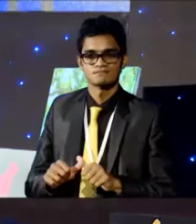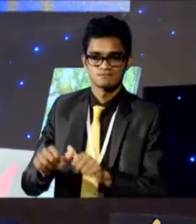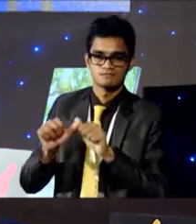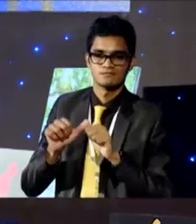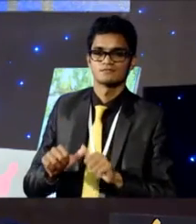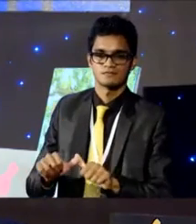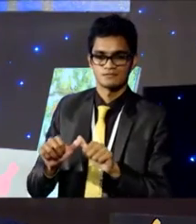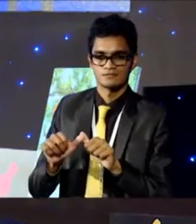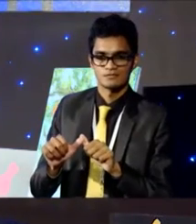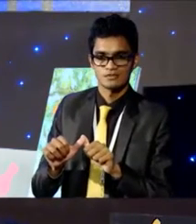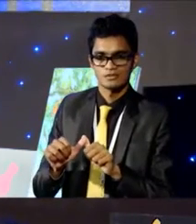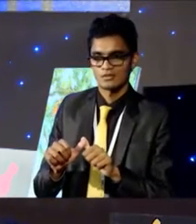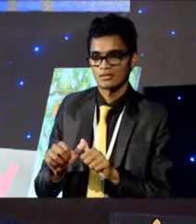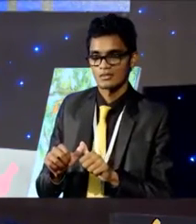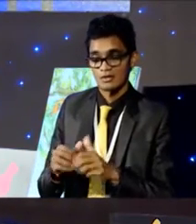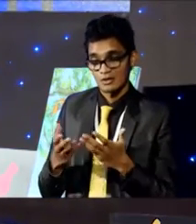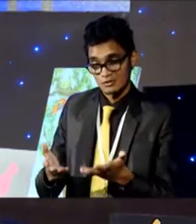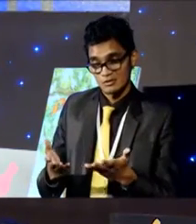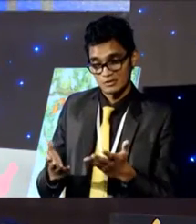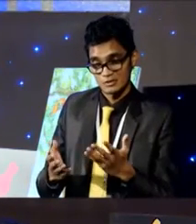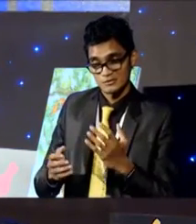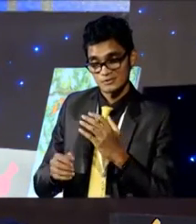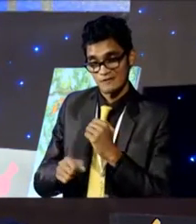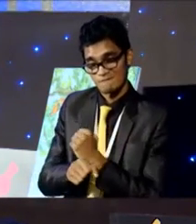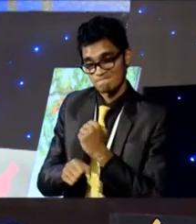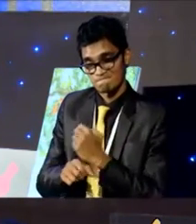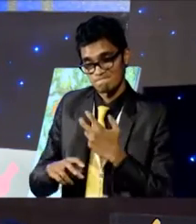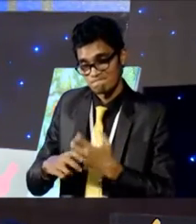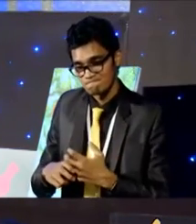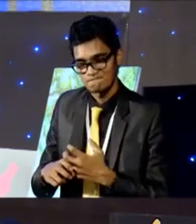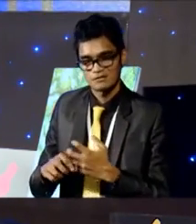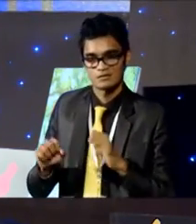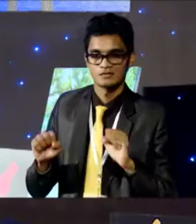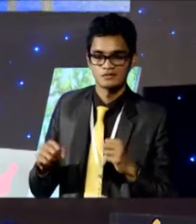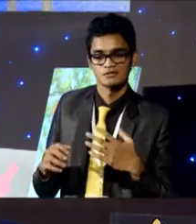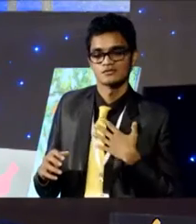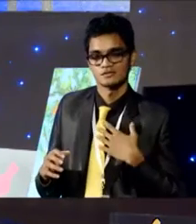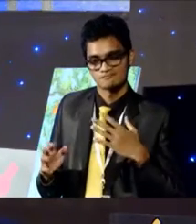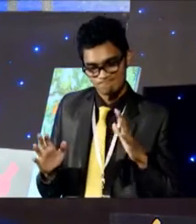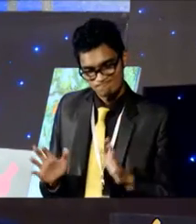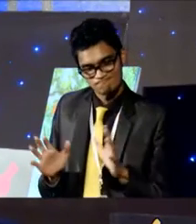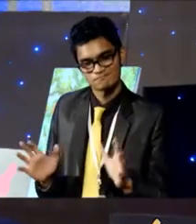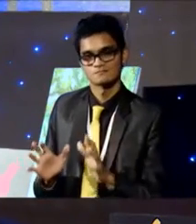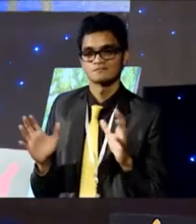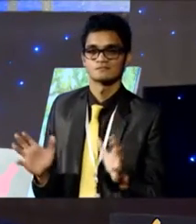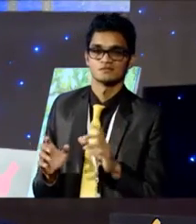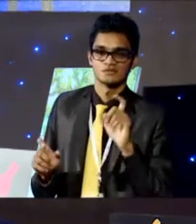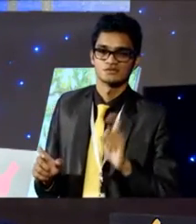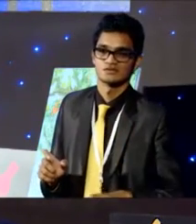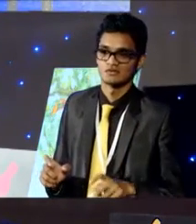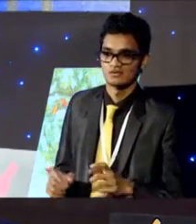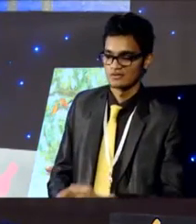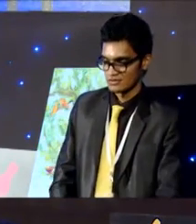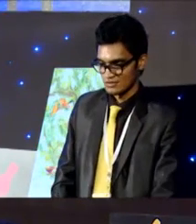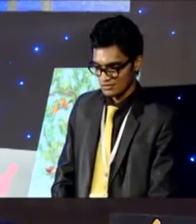but what they're doing we need to appreciate, and I'm sure they will find the value. Your case is a very good example of how you've grown.